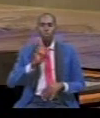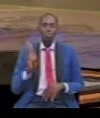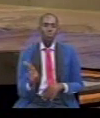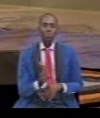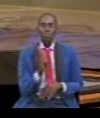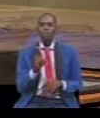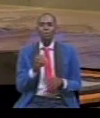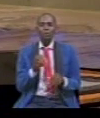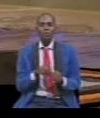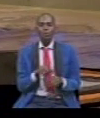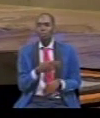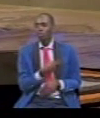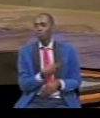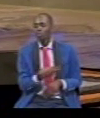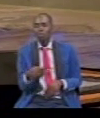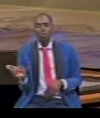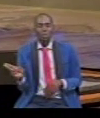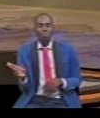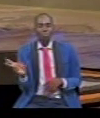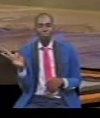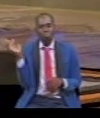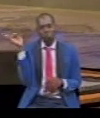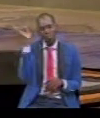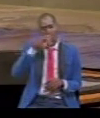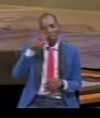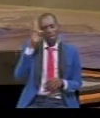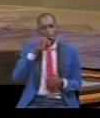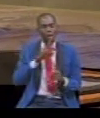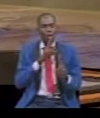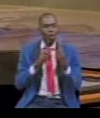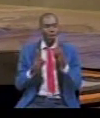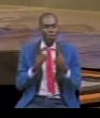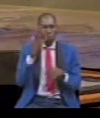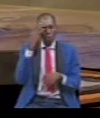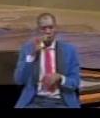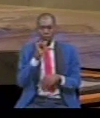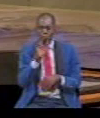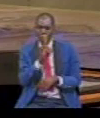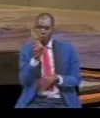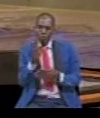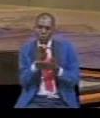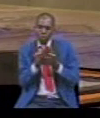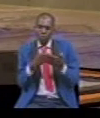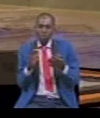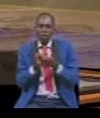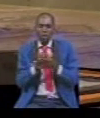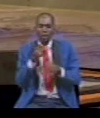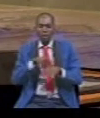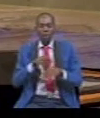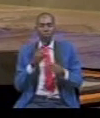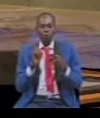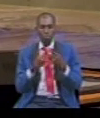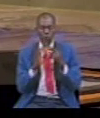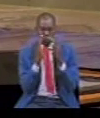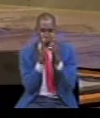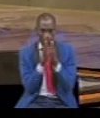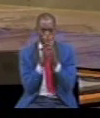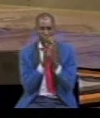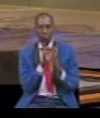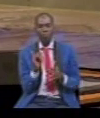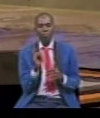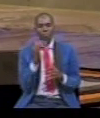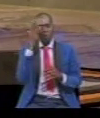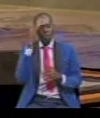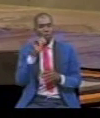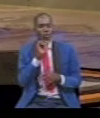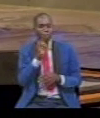useless, careless talk, convert that time to praying. Convert part